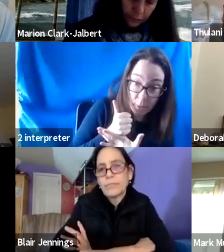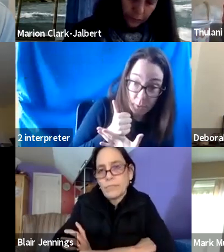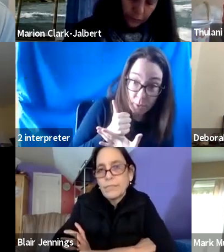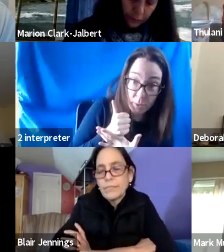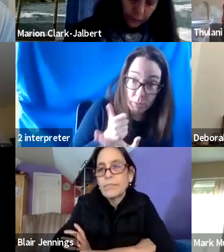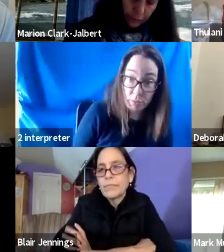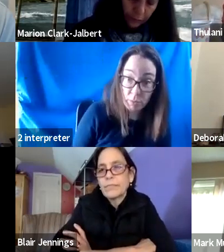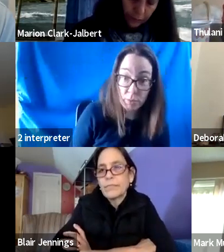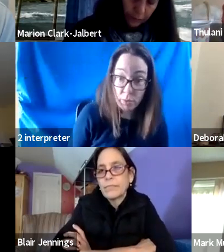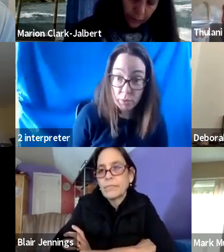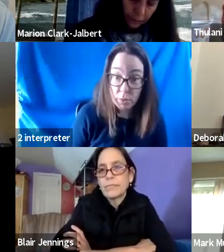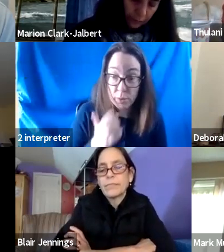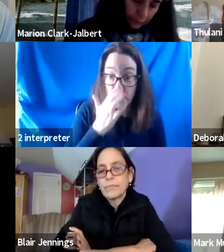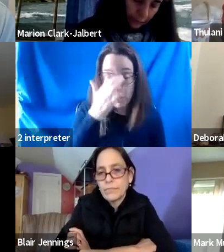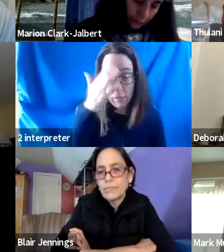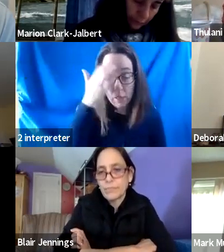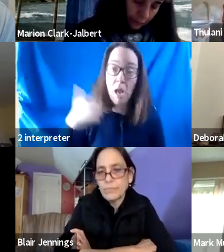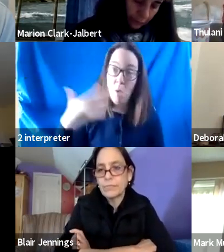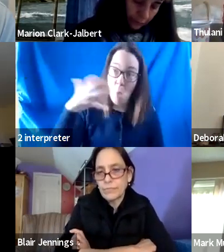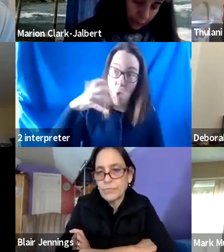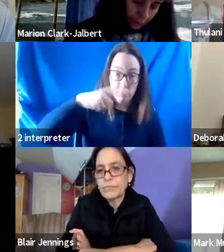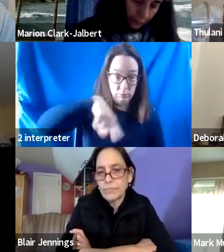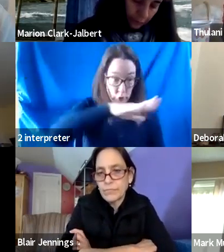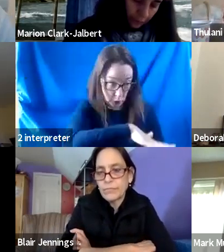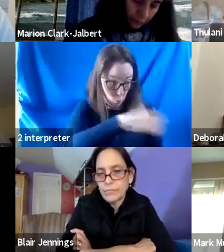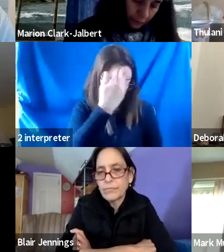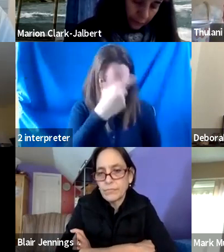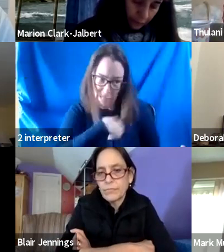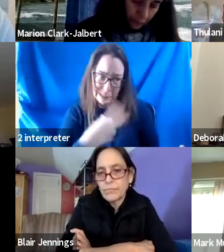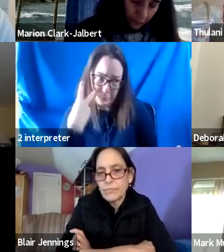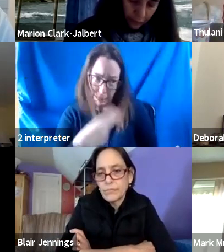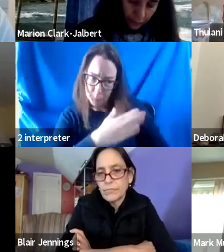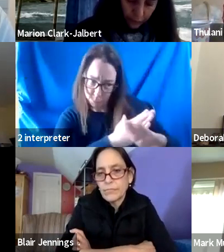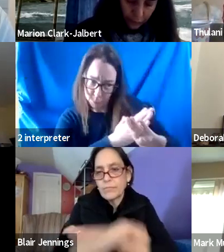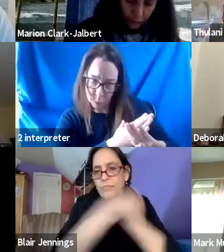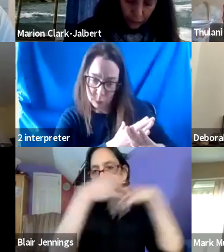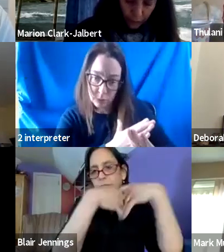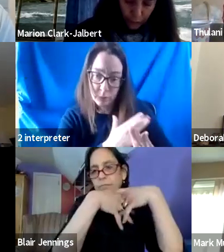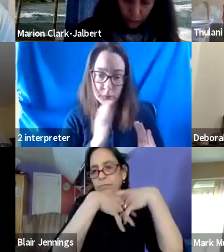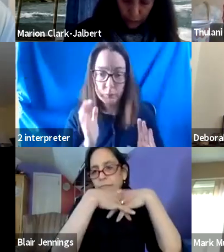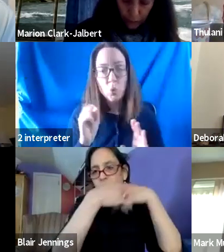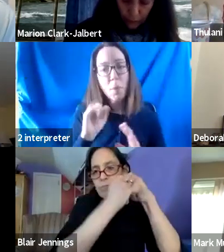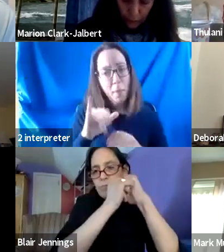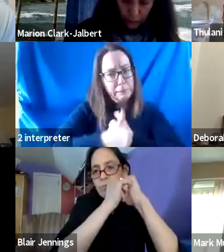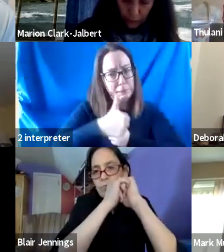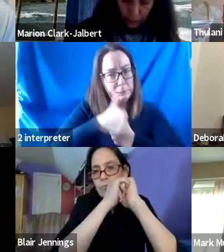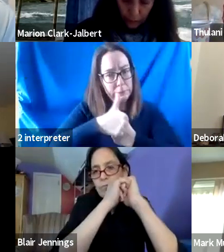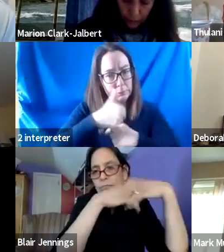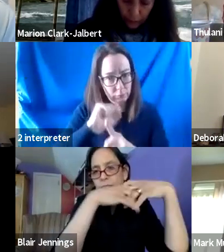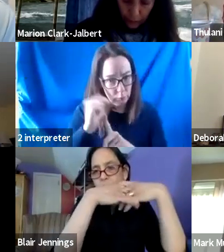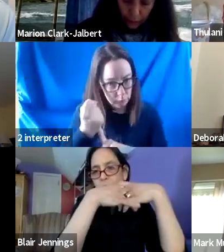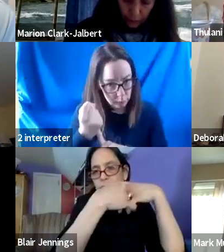I see it and that they're protected, that everybody's going to step in and do something, right? There are times when high-powered